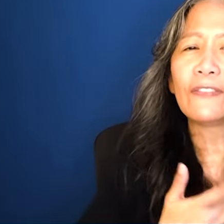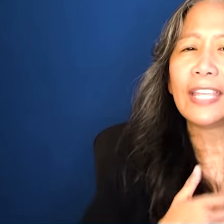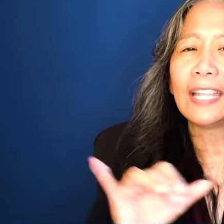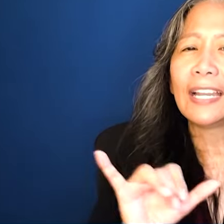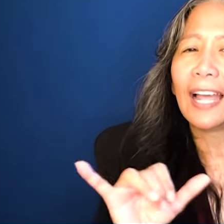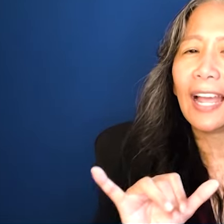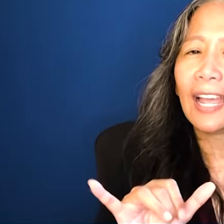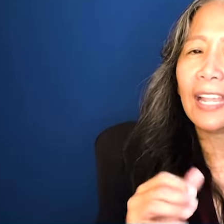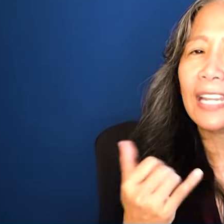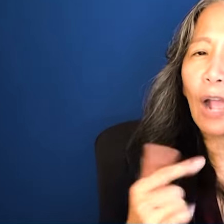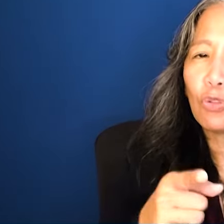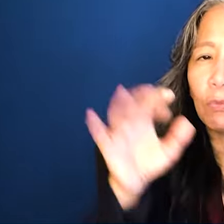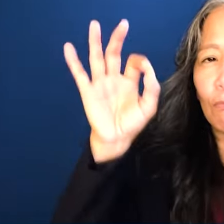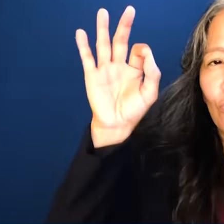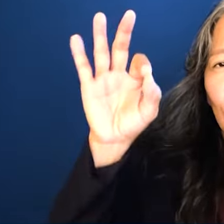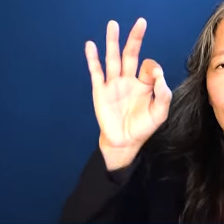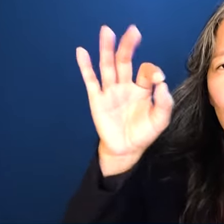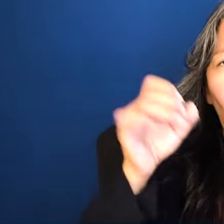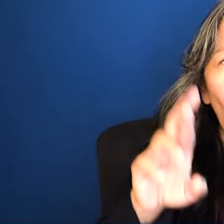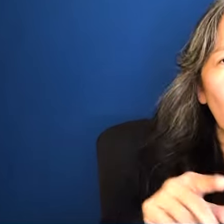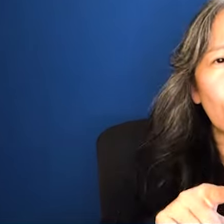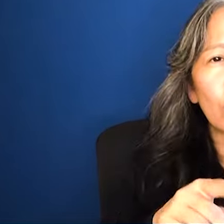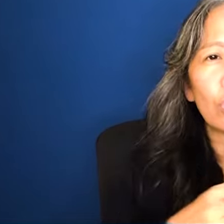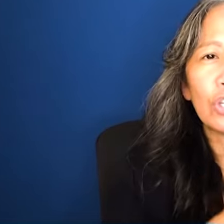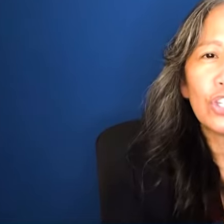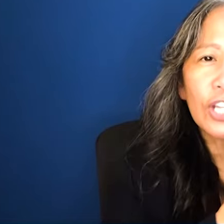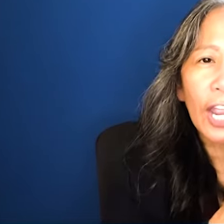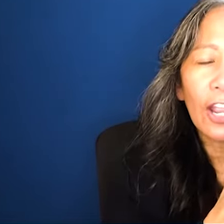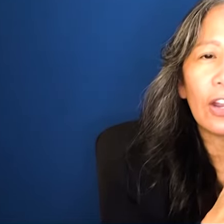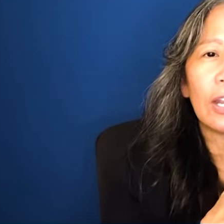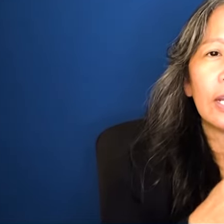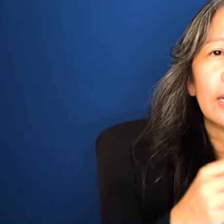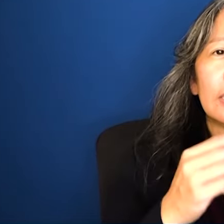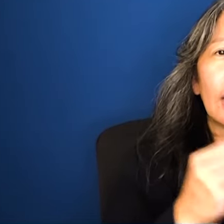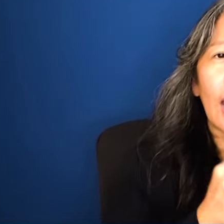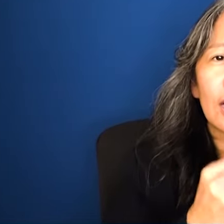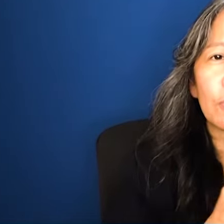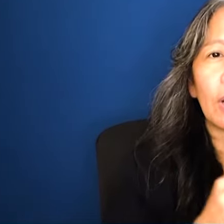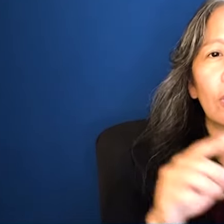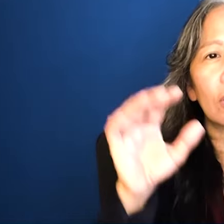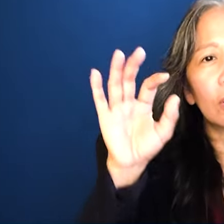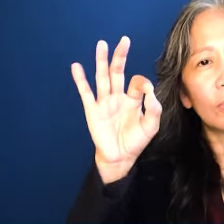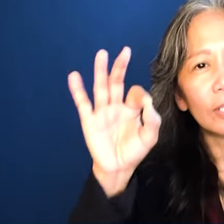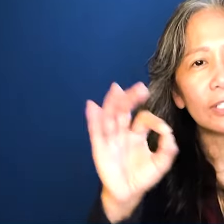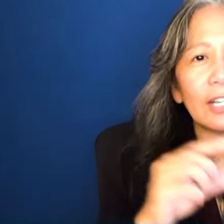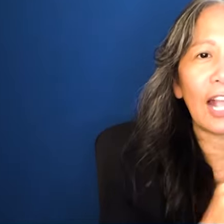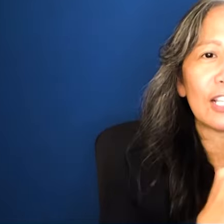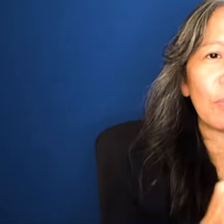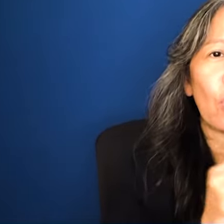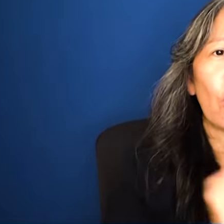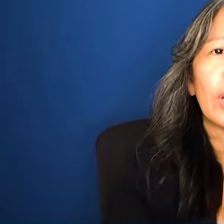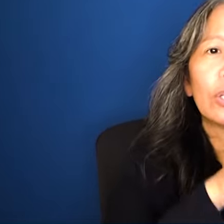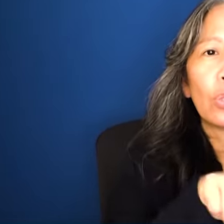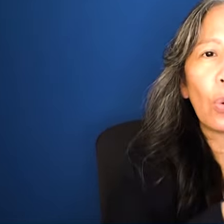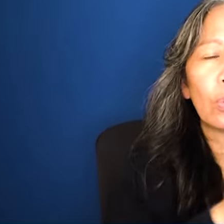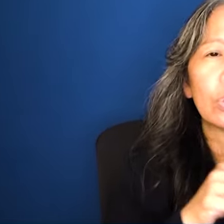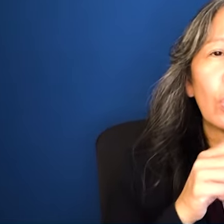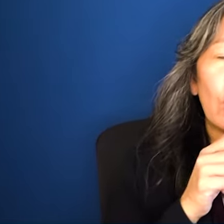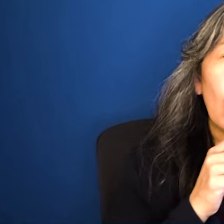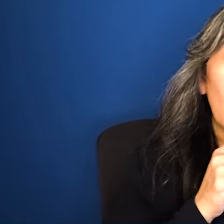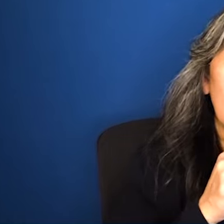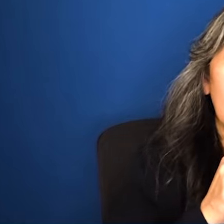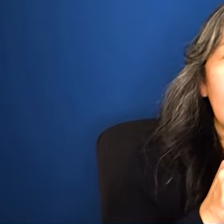what does it feel like now when you do preach or you do share the gospel, preach the gospel